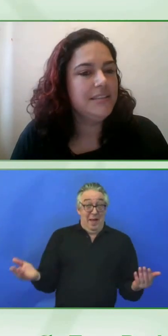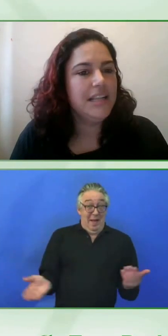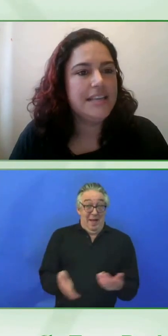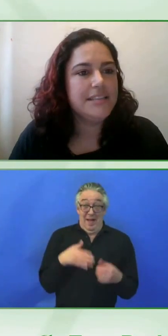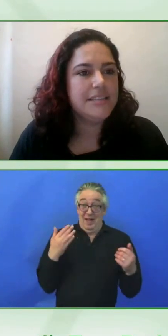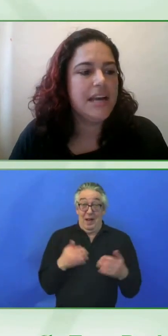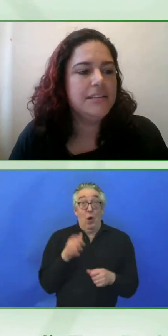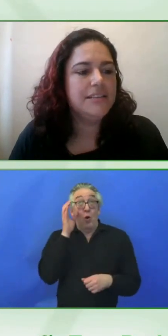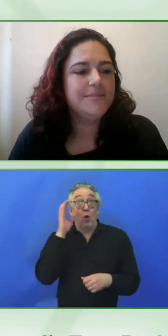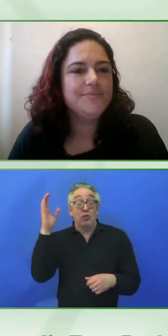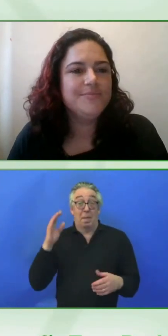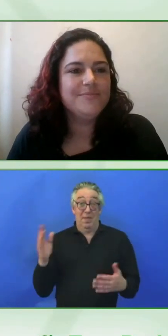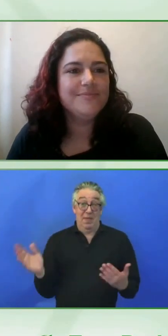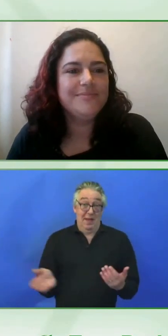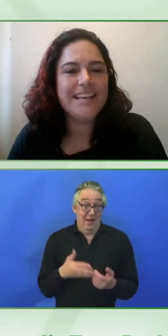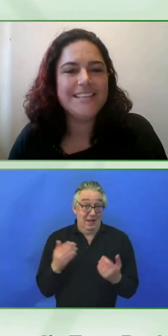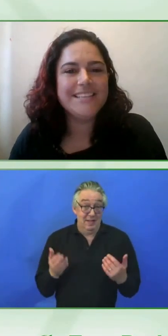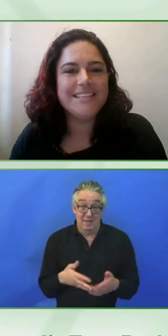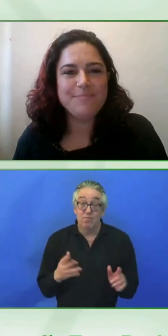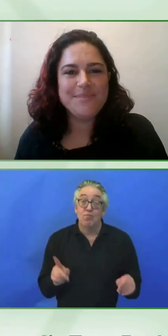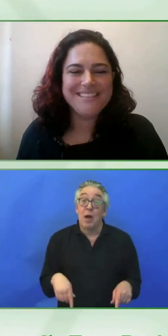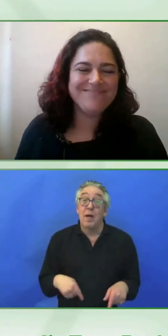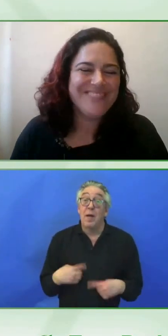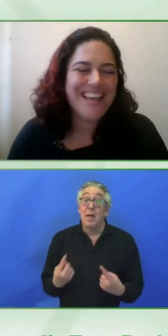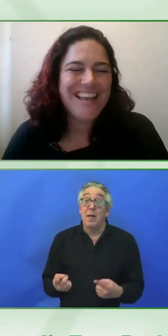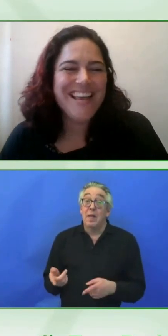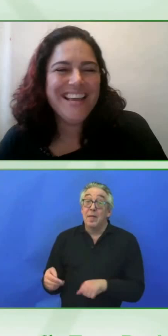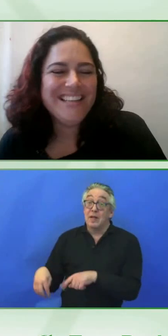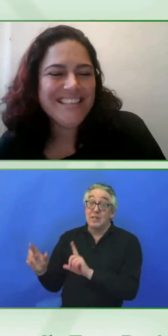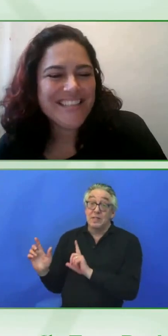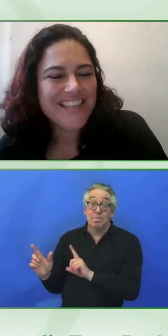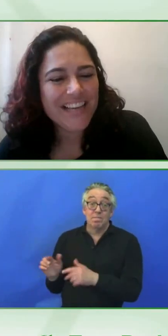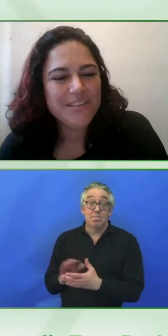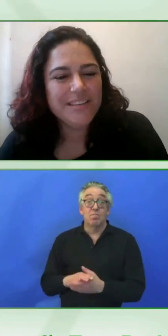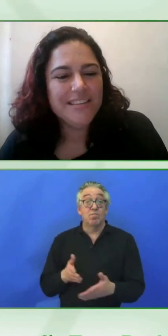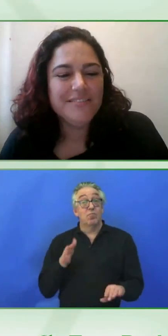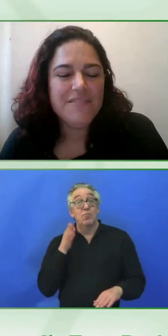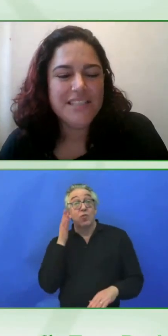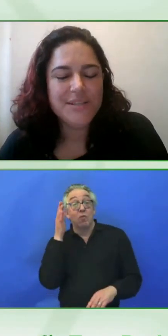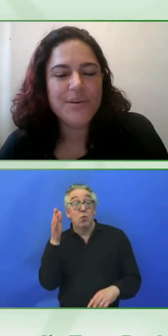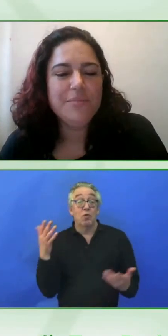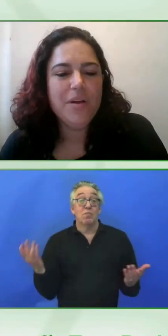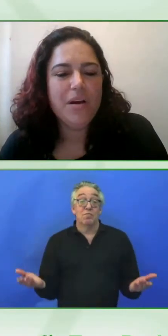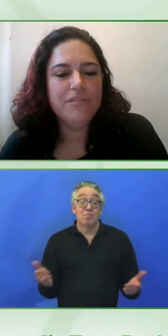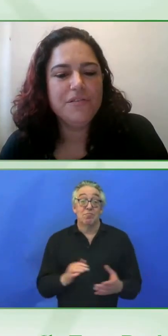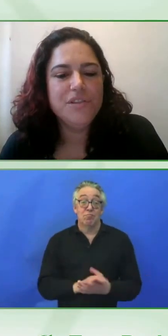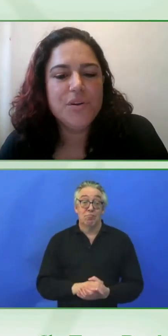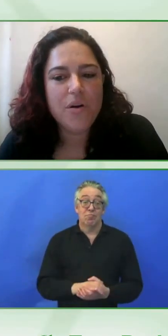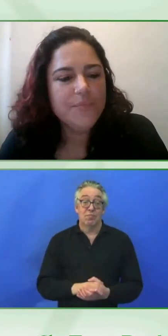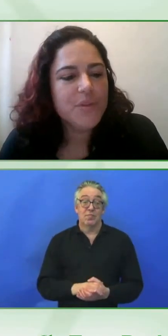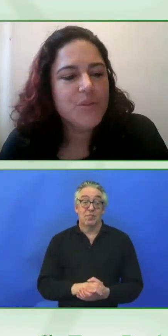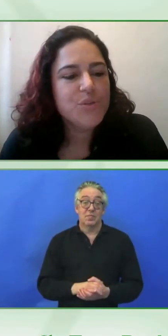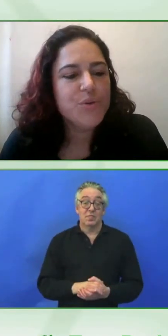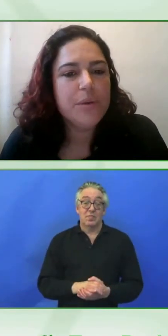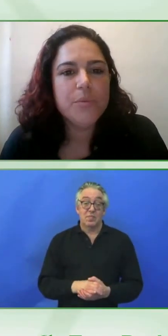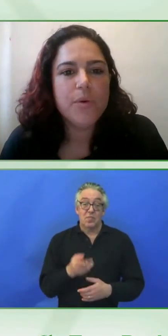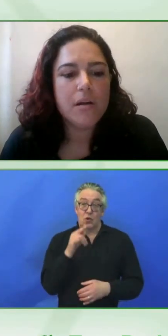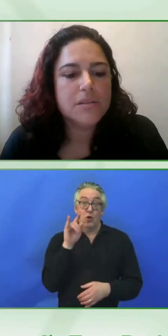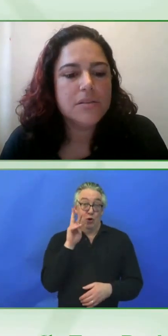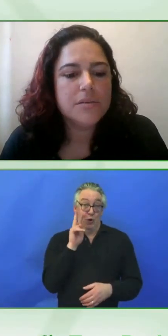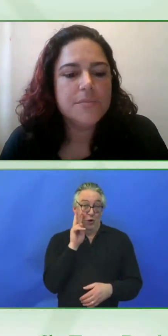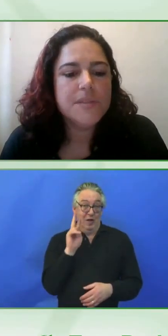The last slide, the next steps. In this slide, we have the screen of a video call. 2 women